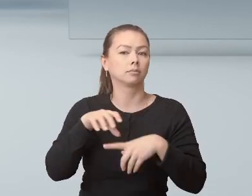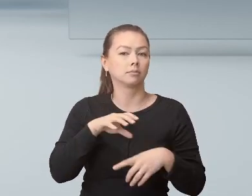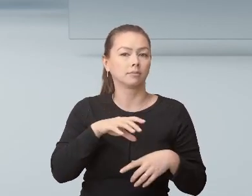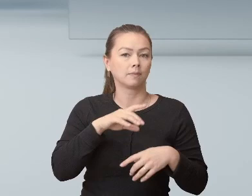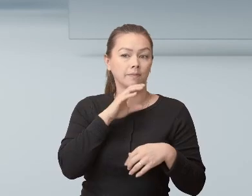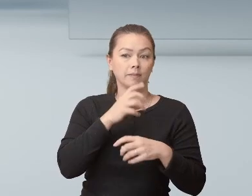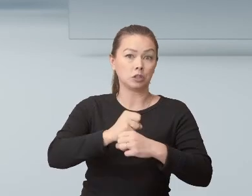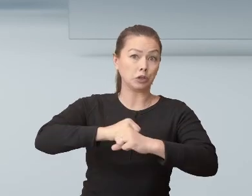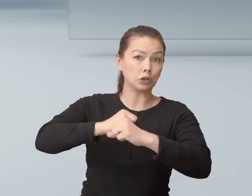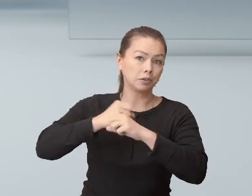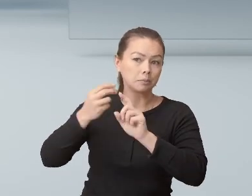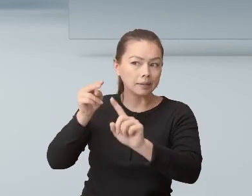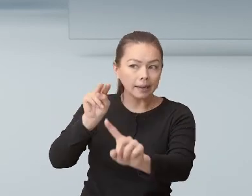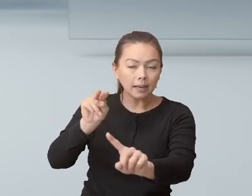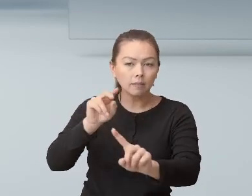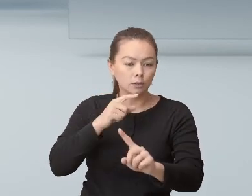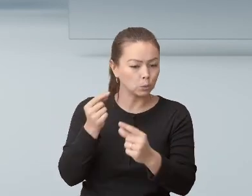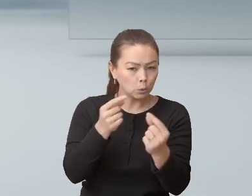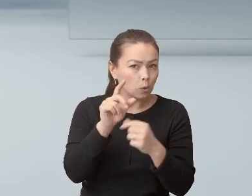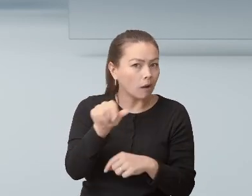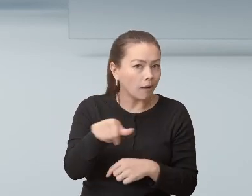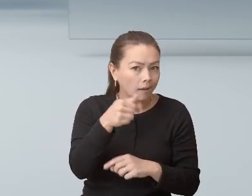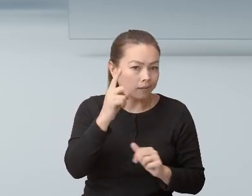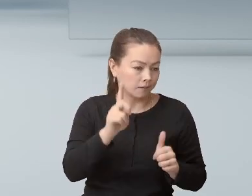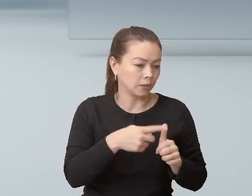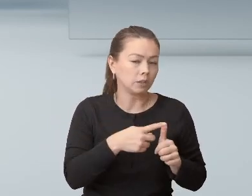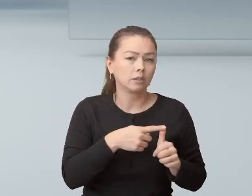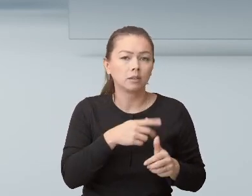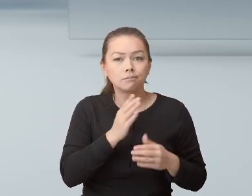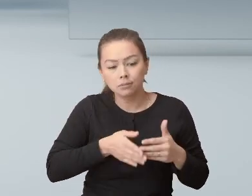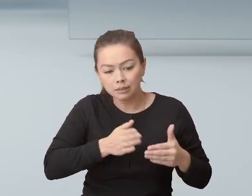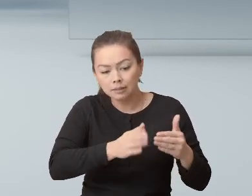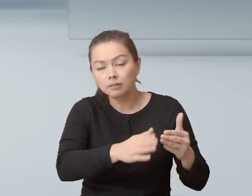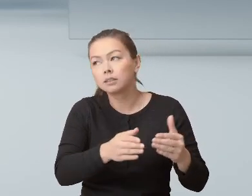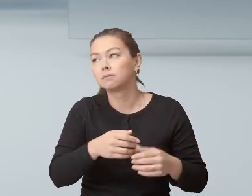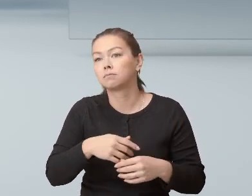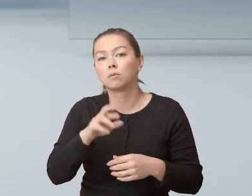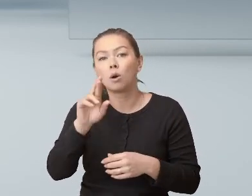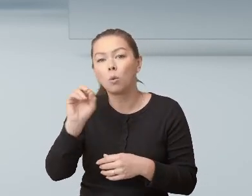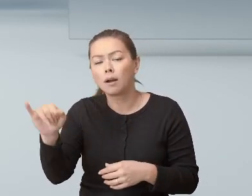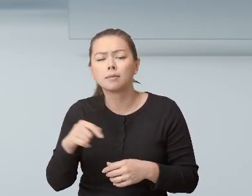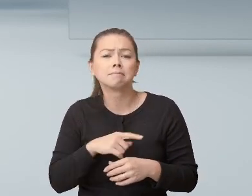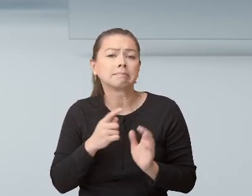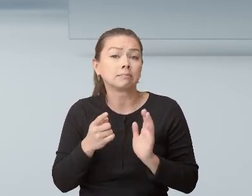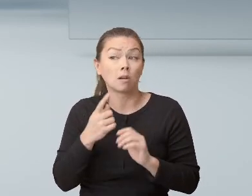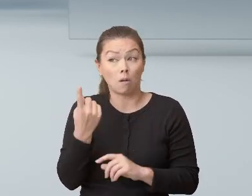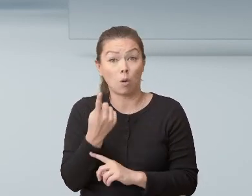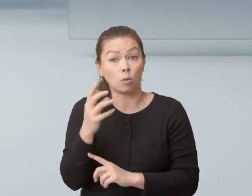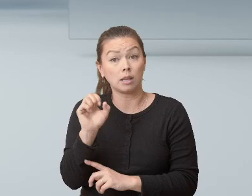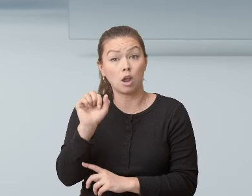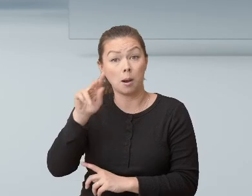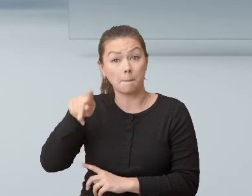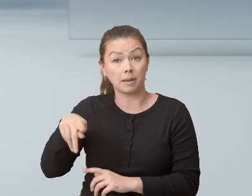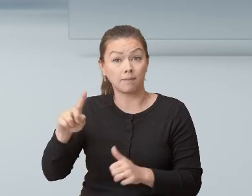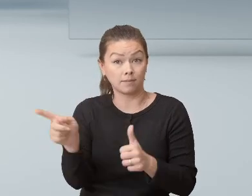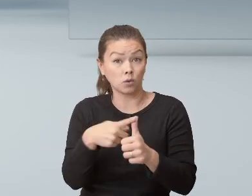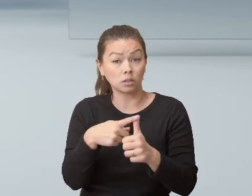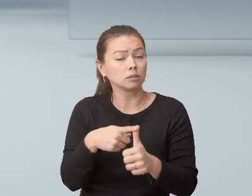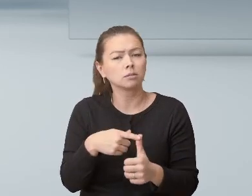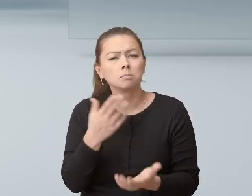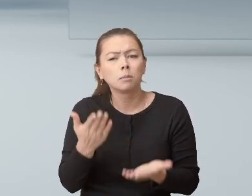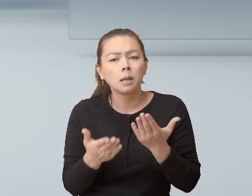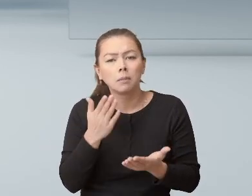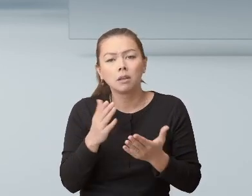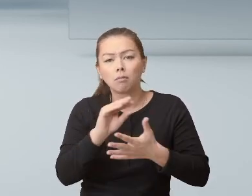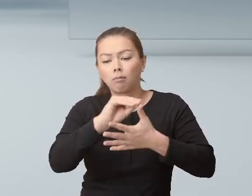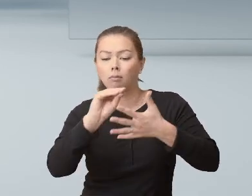security perspective, productivity, return on investment. It's not always the ERP. There's certain things that we want to talk to you in terms of